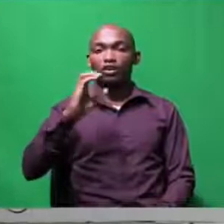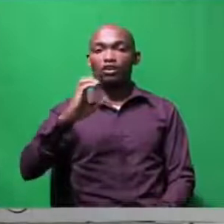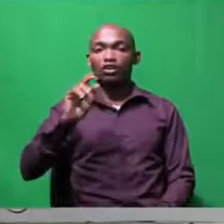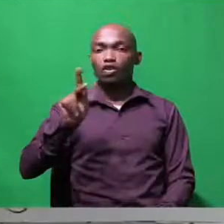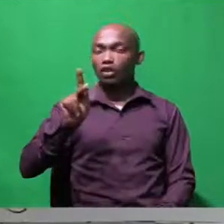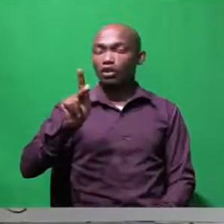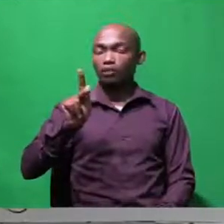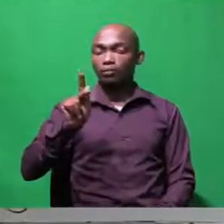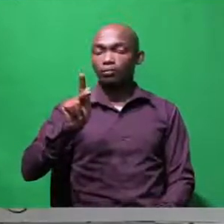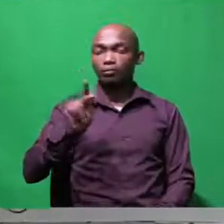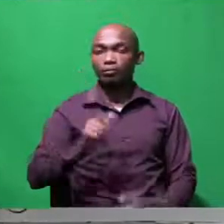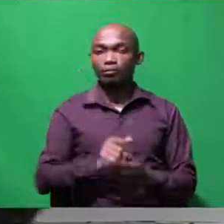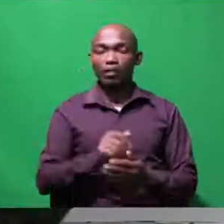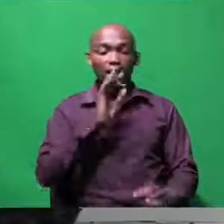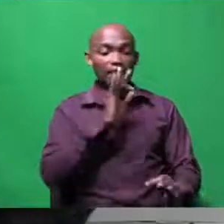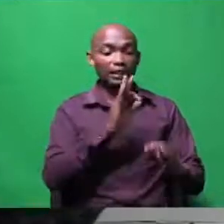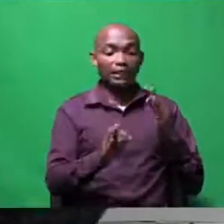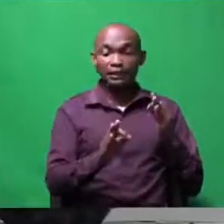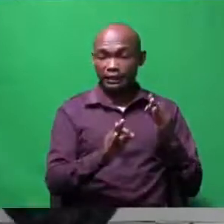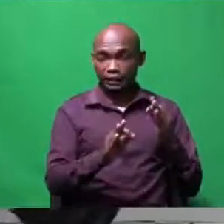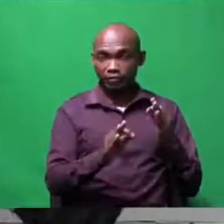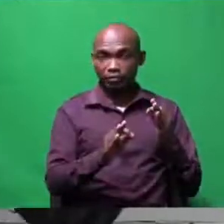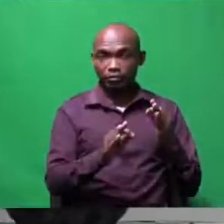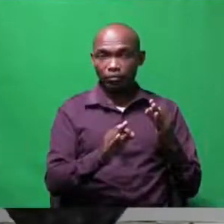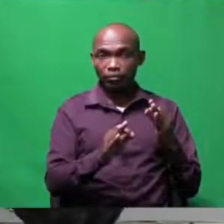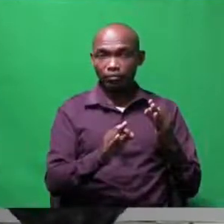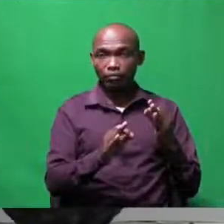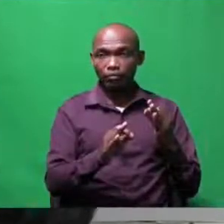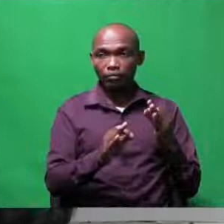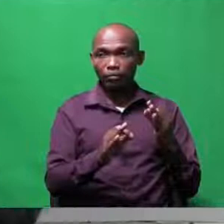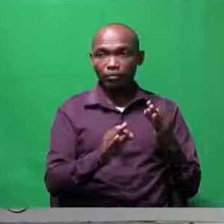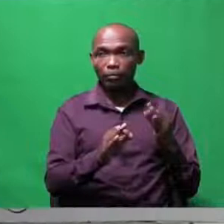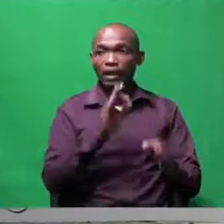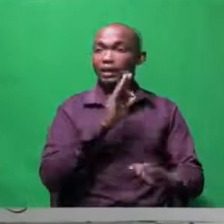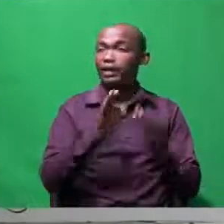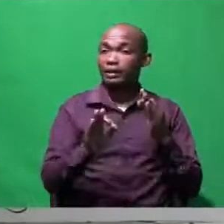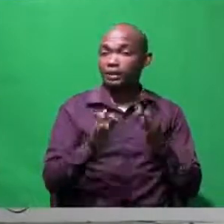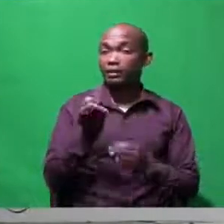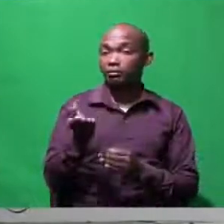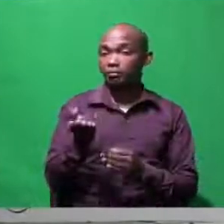Under what? Under heat. Here we can say under heat.